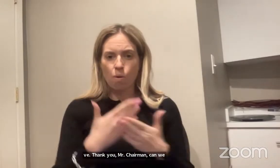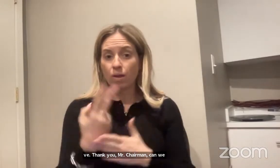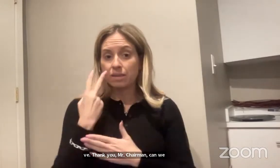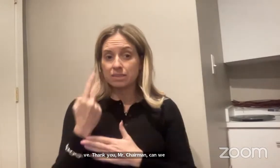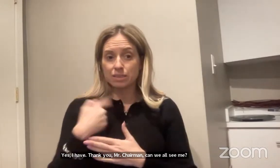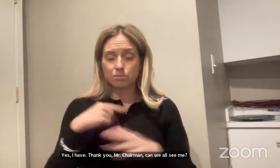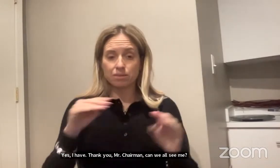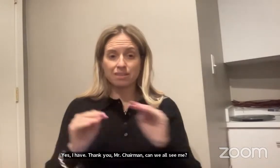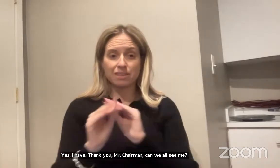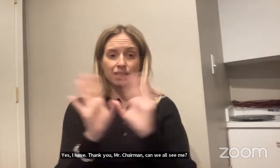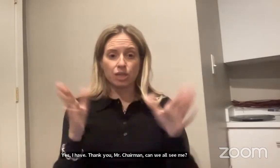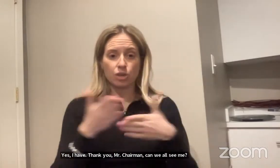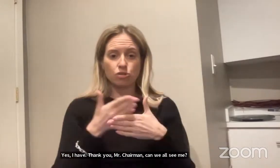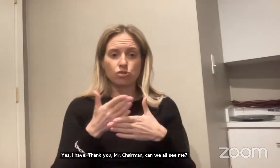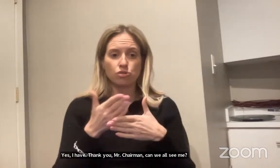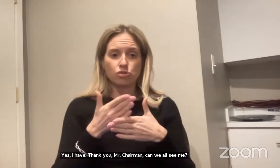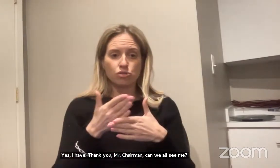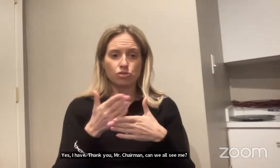me share my screen.